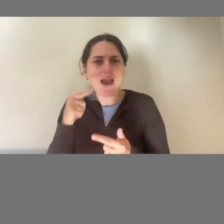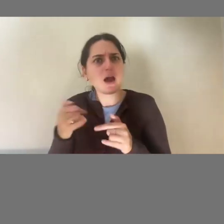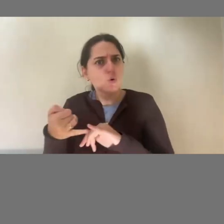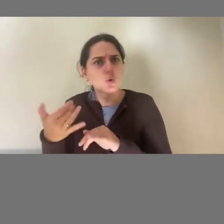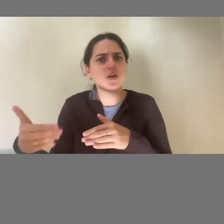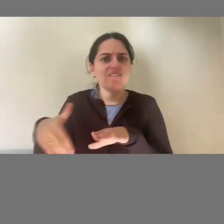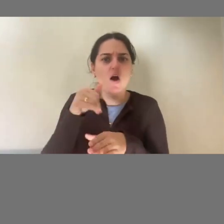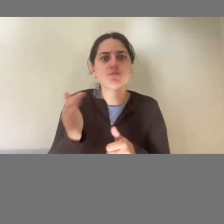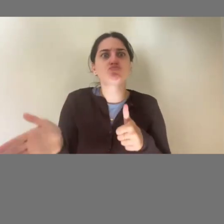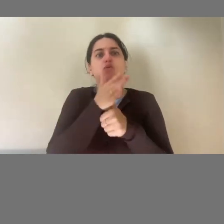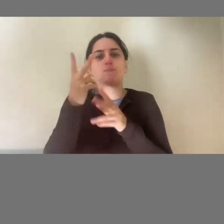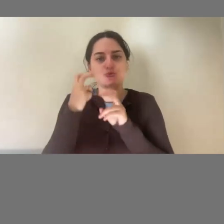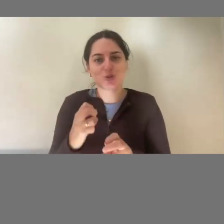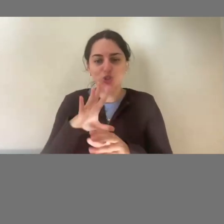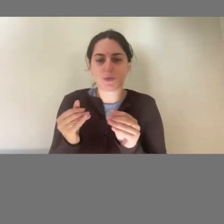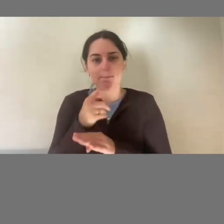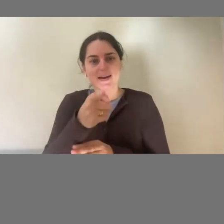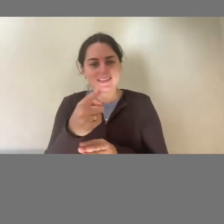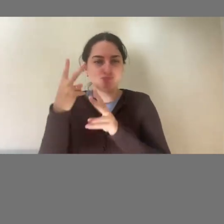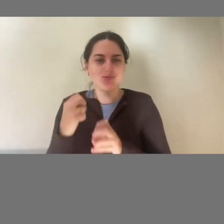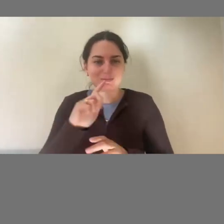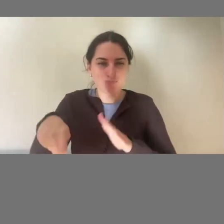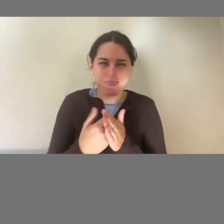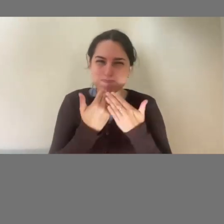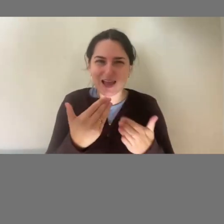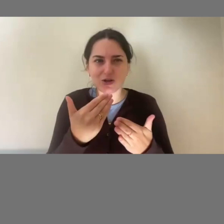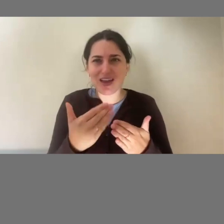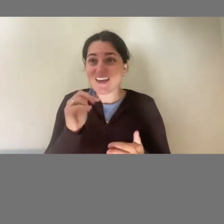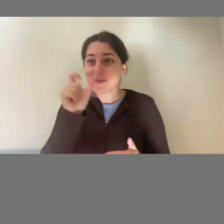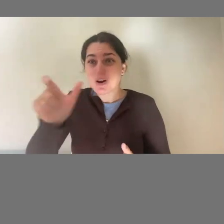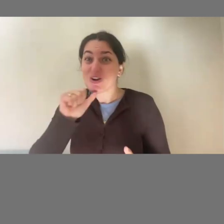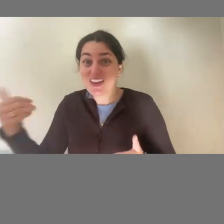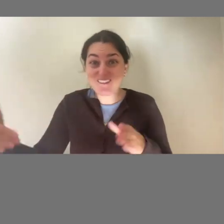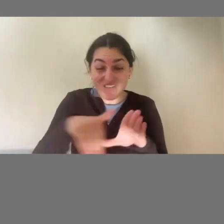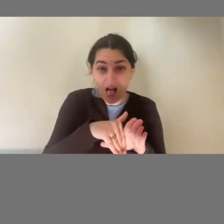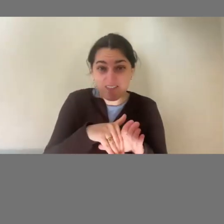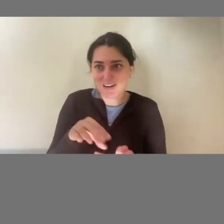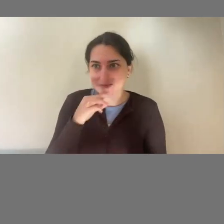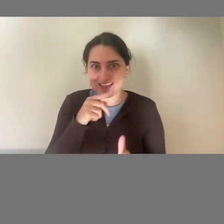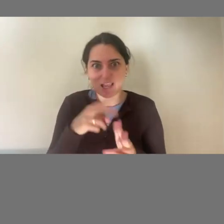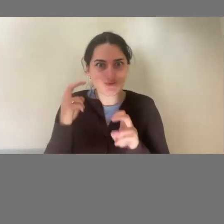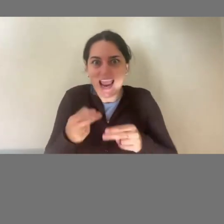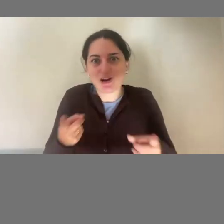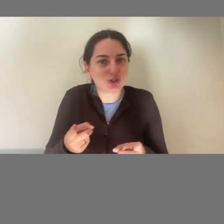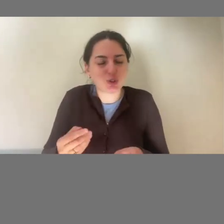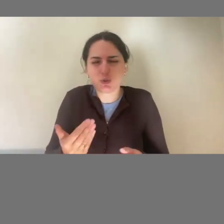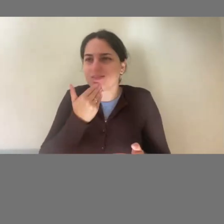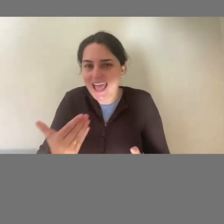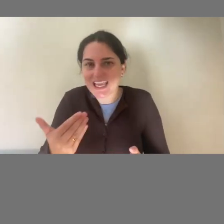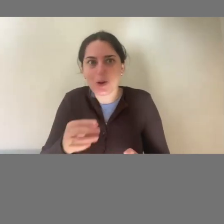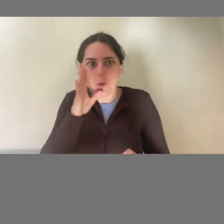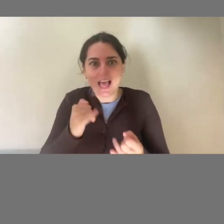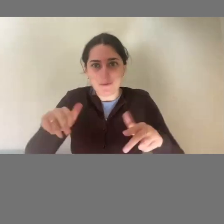primary research that was summarized by these research projects, because without those participants, that research wouldn't be possible and this webinar wouldn't be